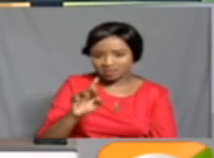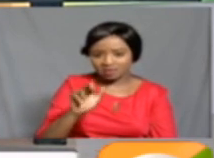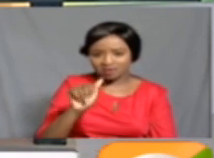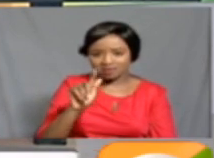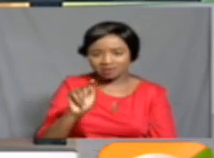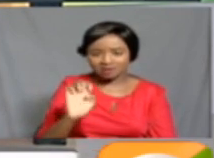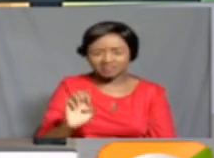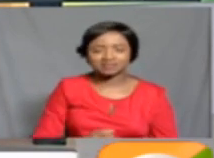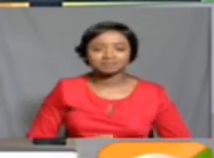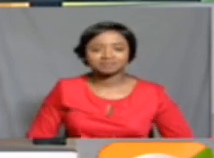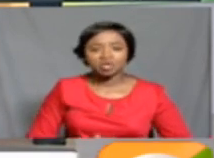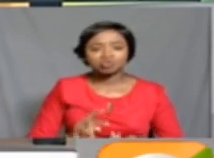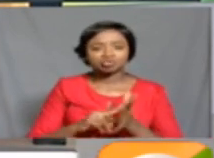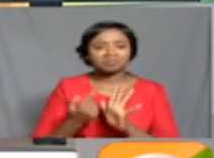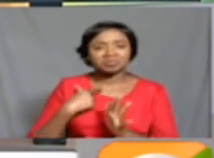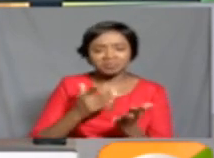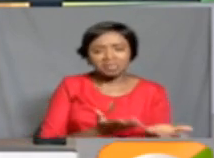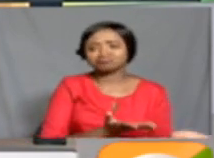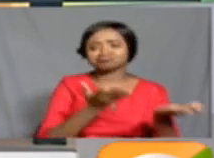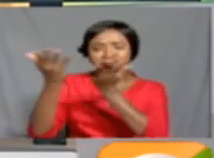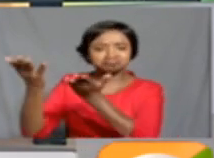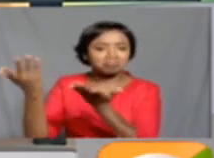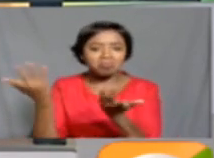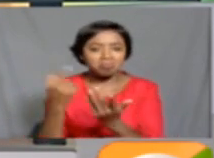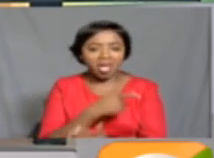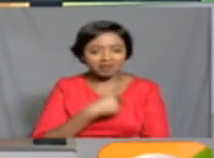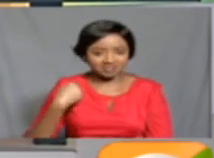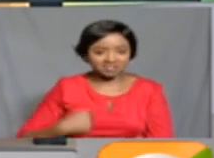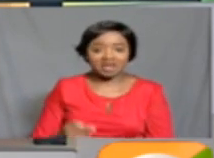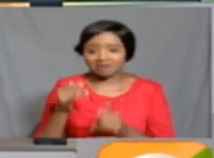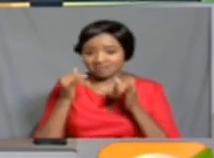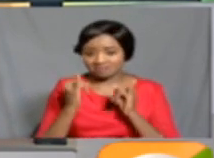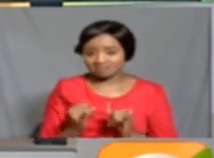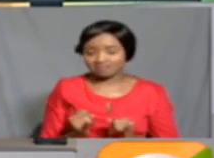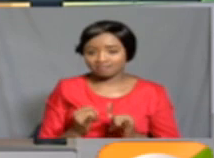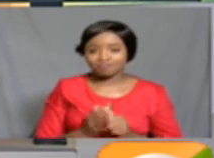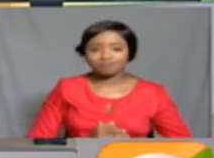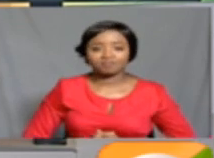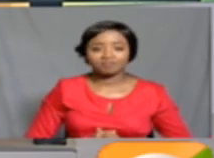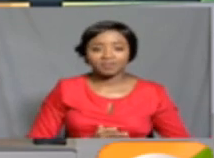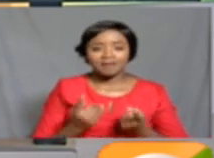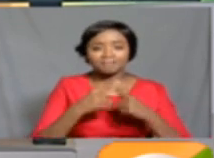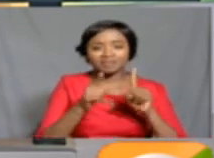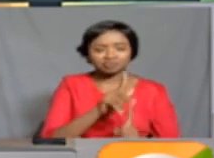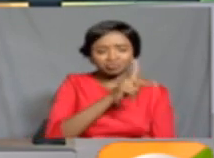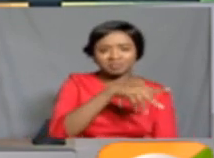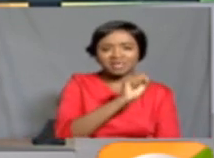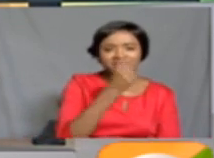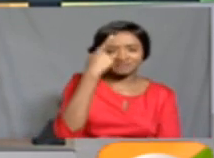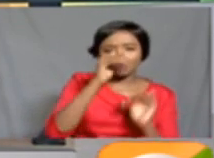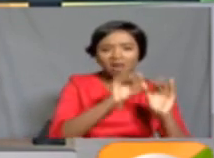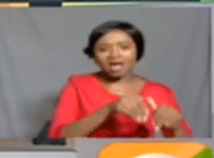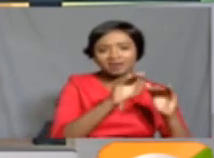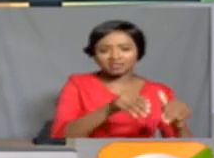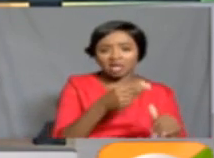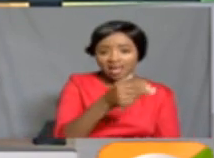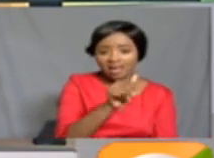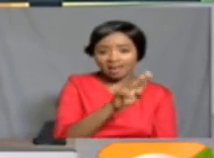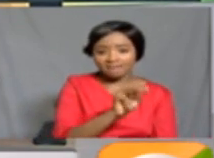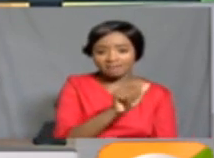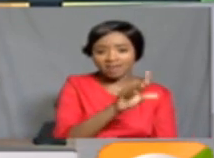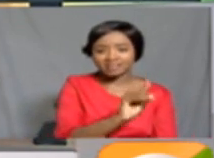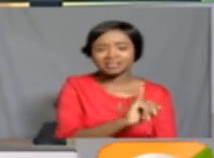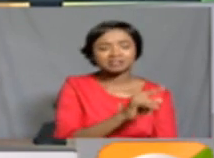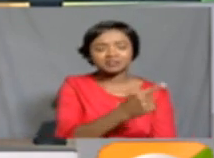exporting the Hass variety to China. Now, the PS in the Ministry of Agriculture, Professor Hamadi Boga, tells me that